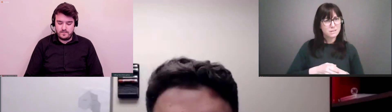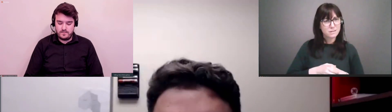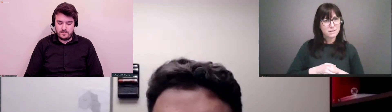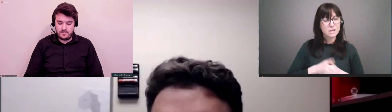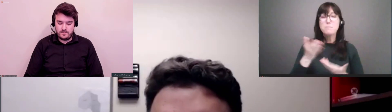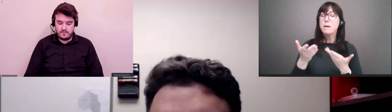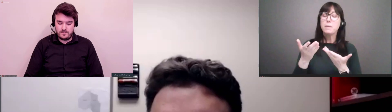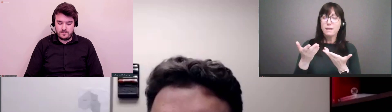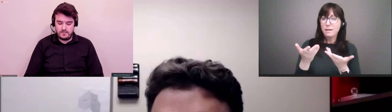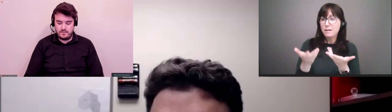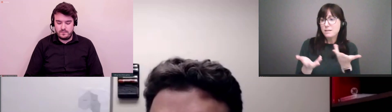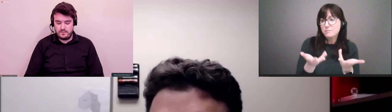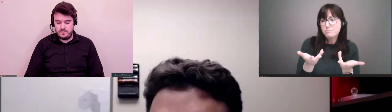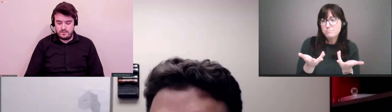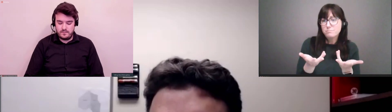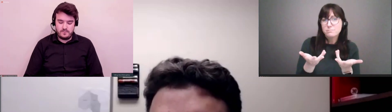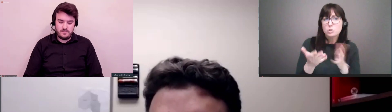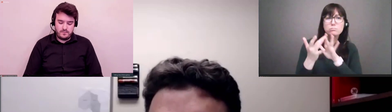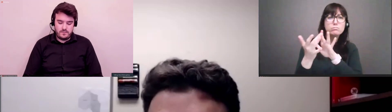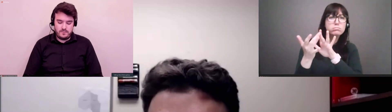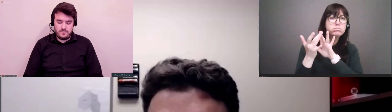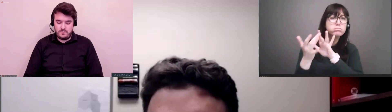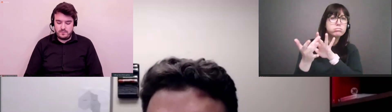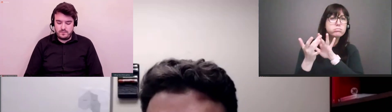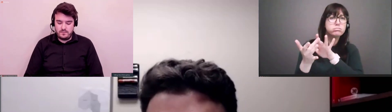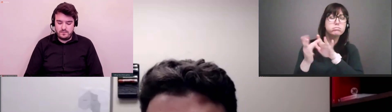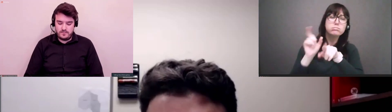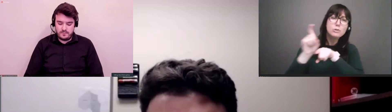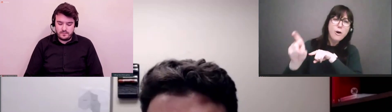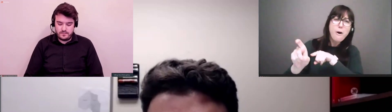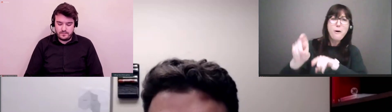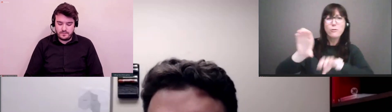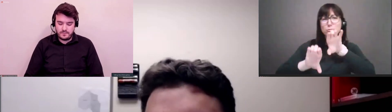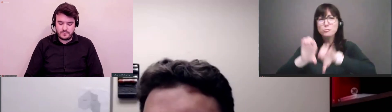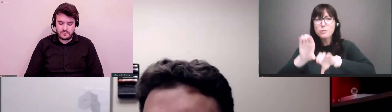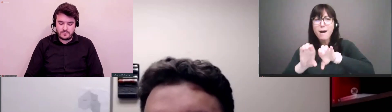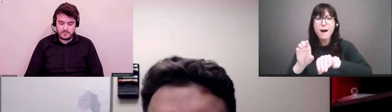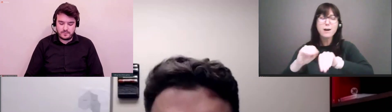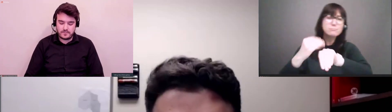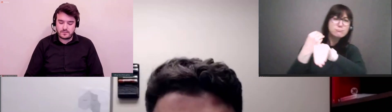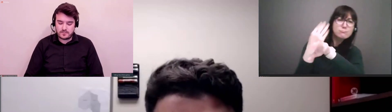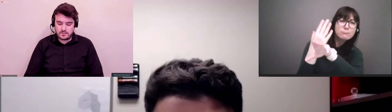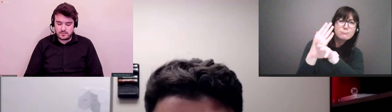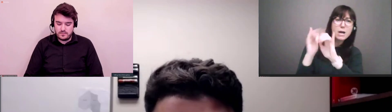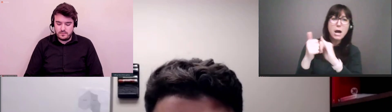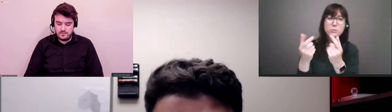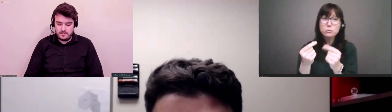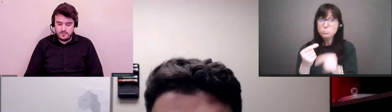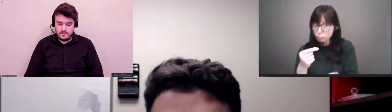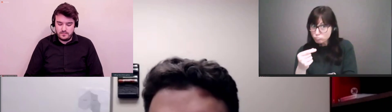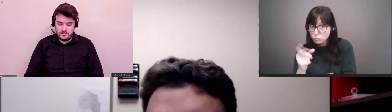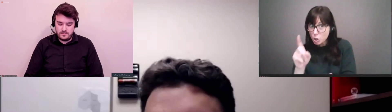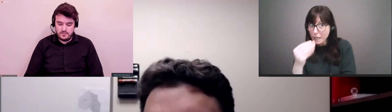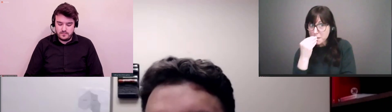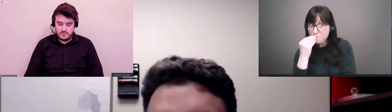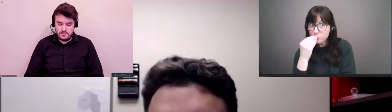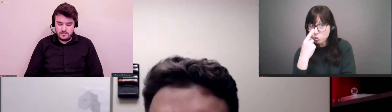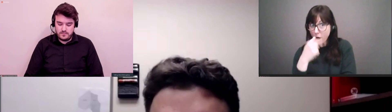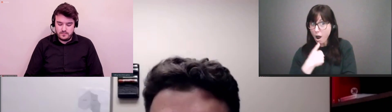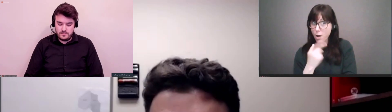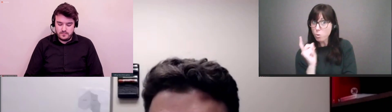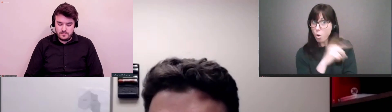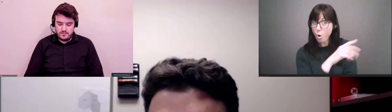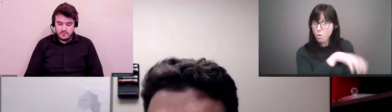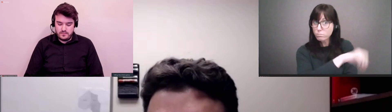physically, but socially, to connect with them and seeing how they're doing. Offer to do their groceries for them. Offer to